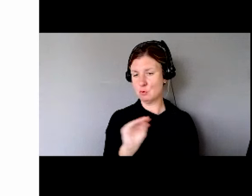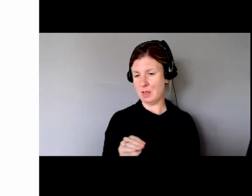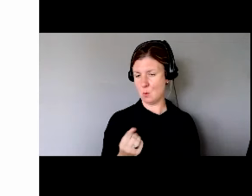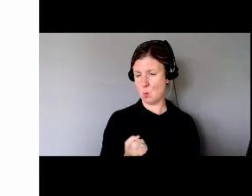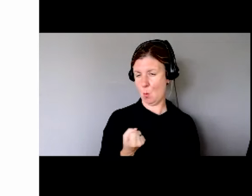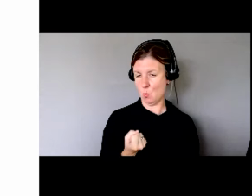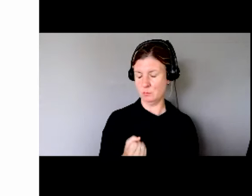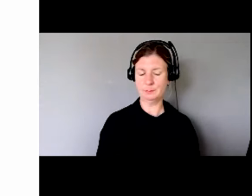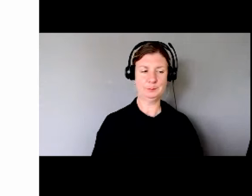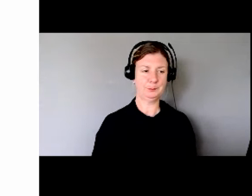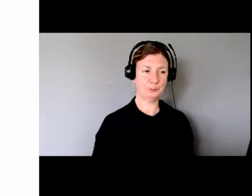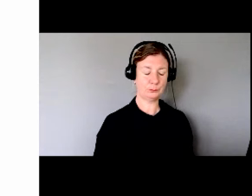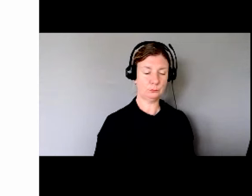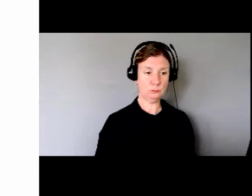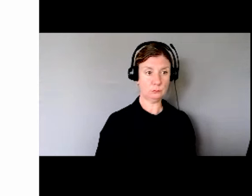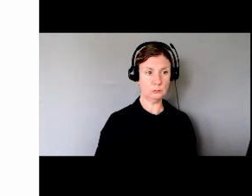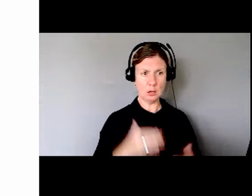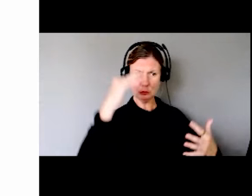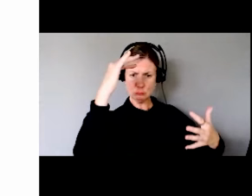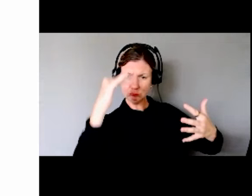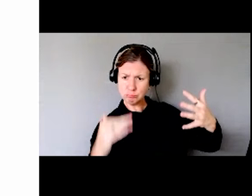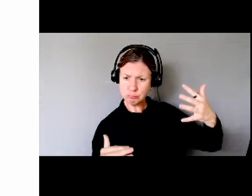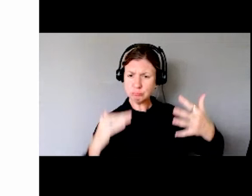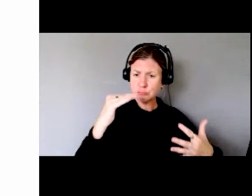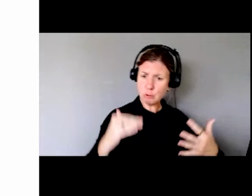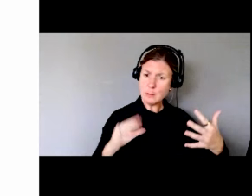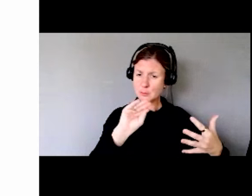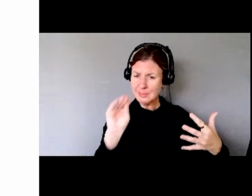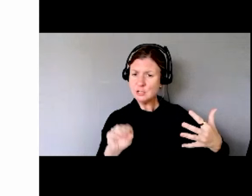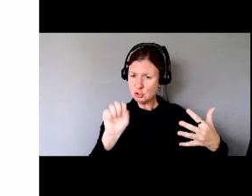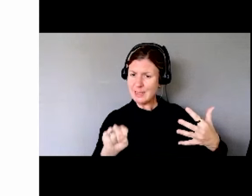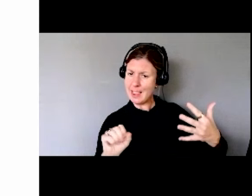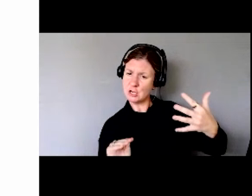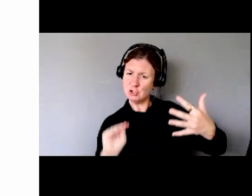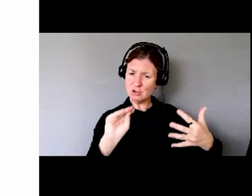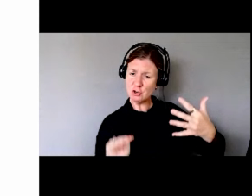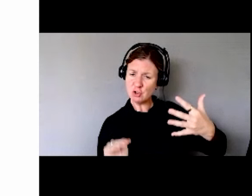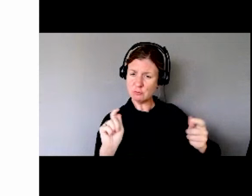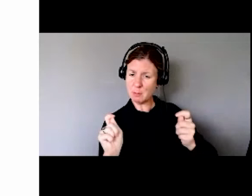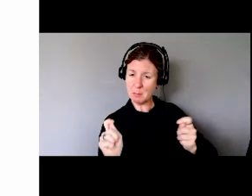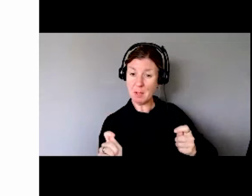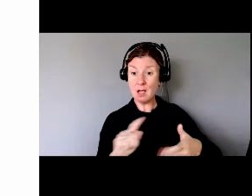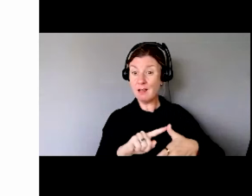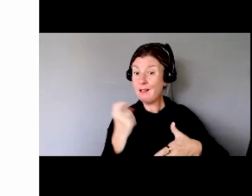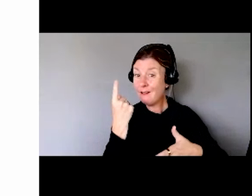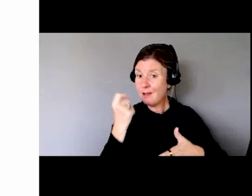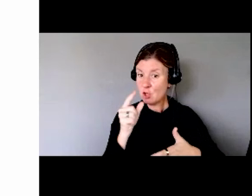As I said, these percentages can shift. Artist fee is fixed at 25%.